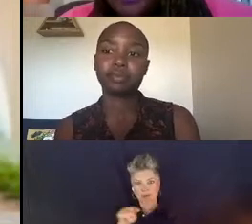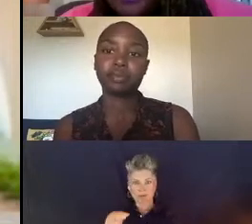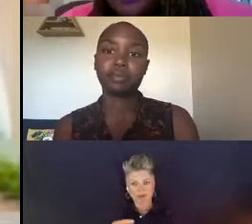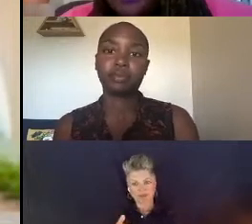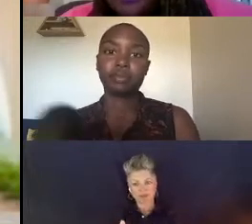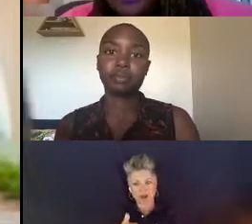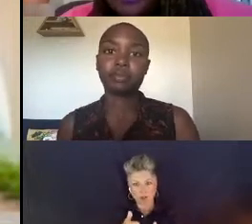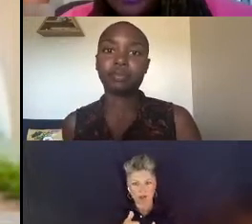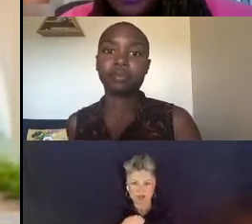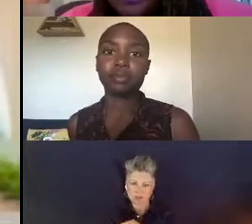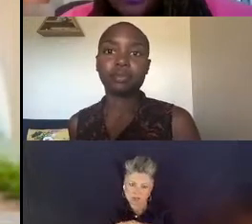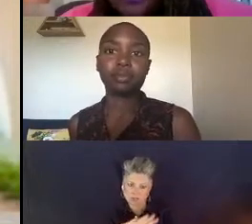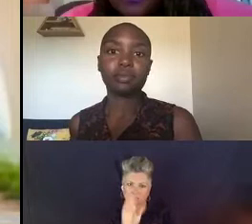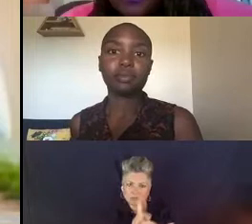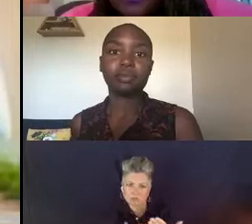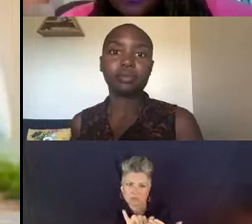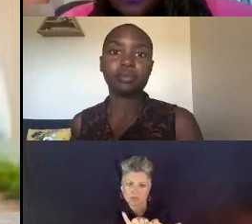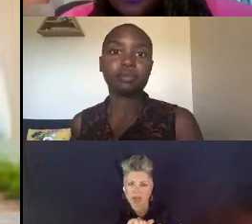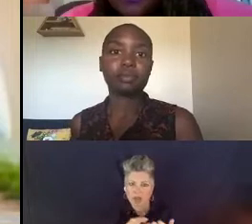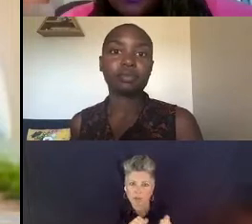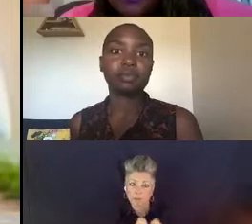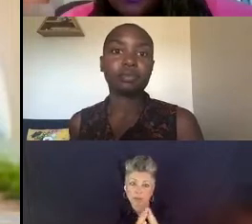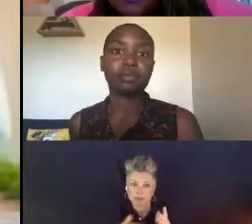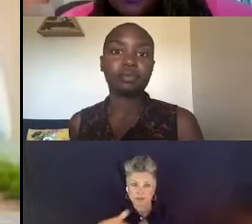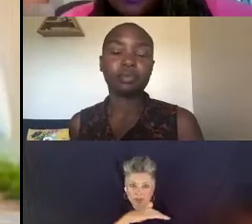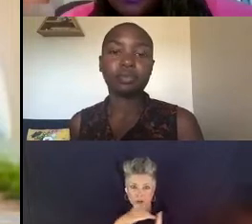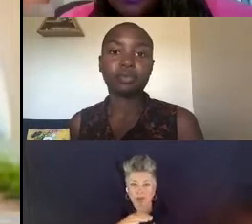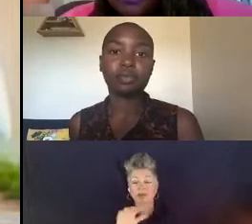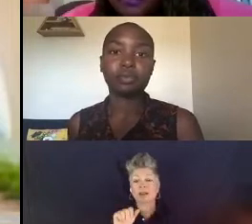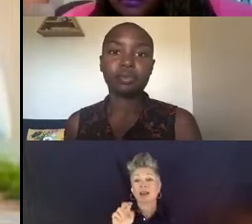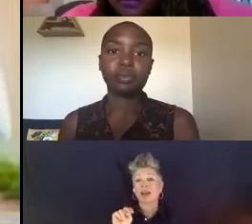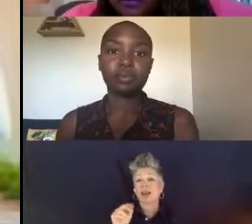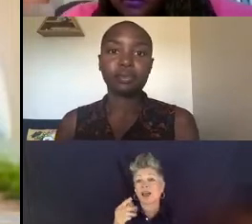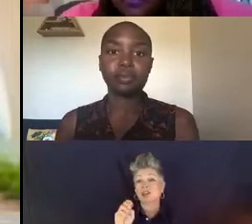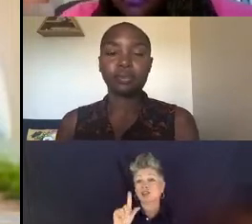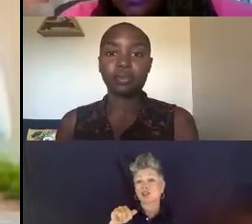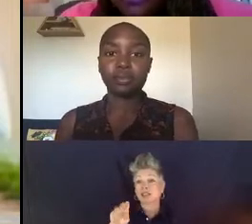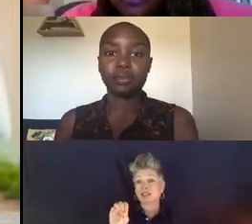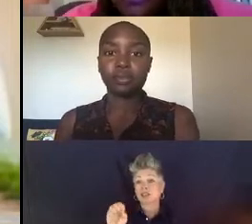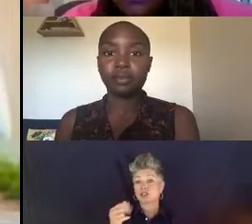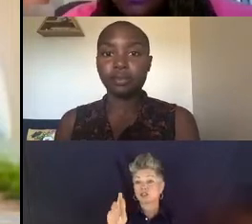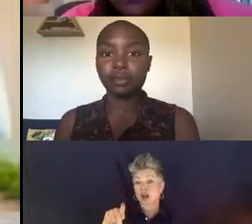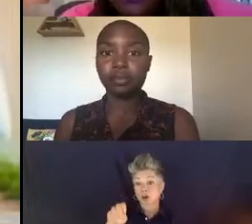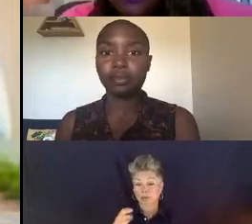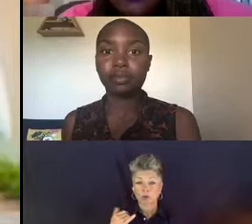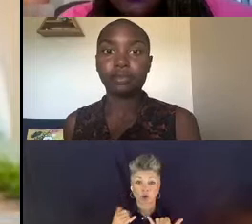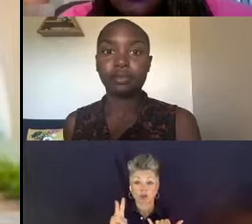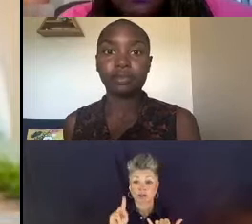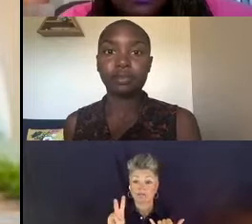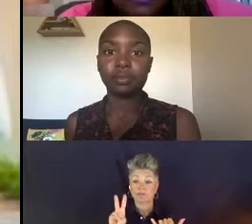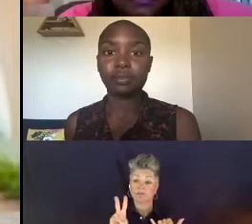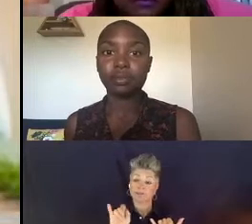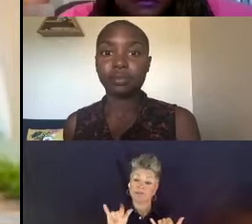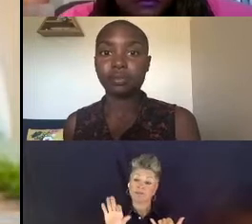environment and what the options really are. So we have Angelique Sharp. She's currently serving as the Villard Avenue Business